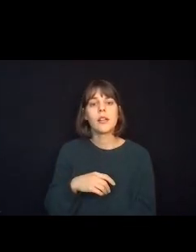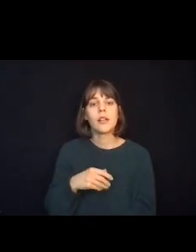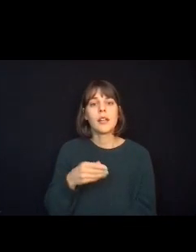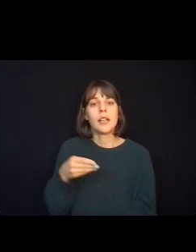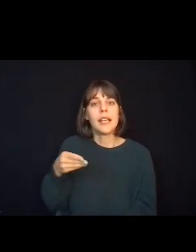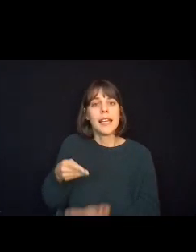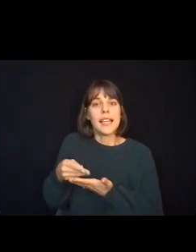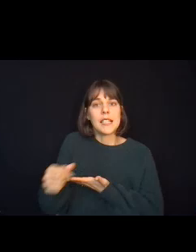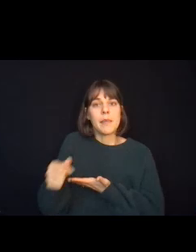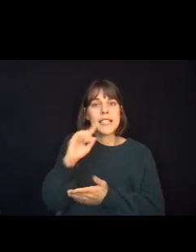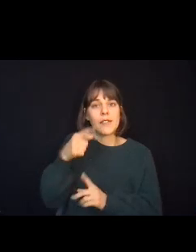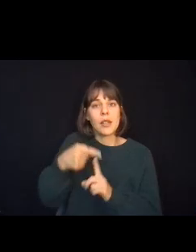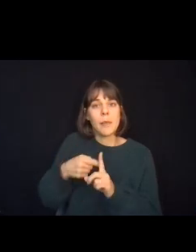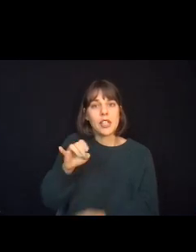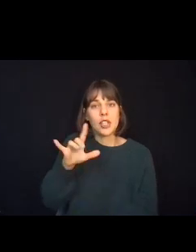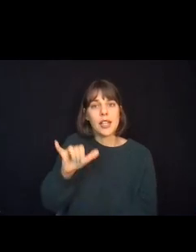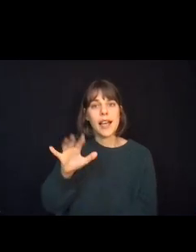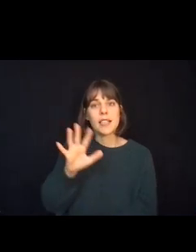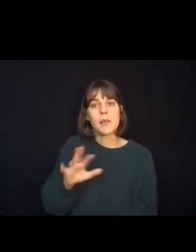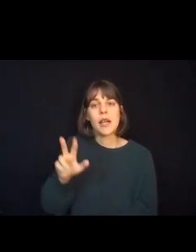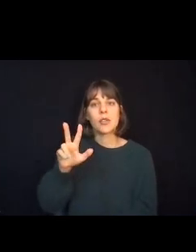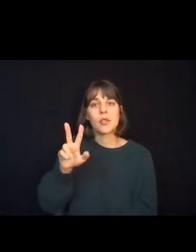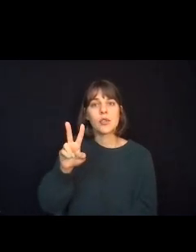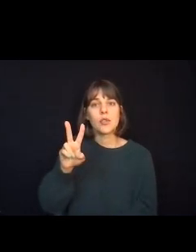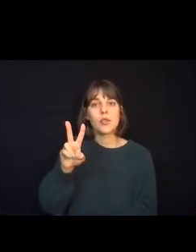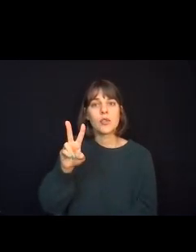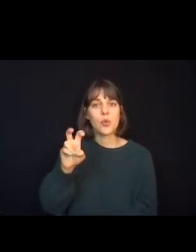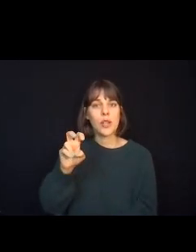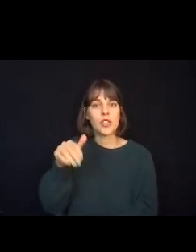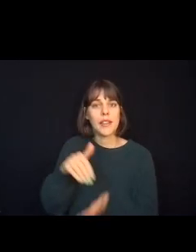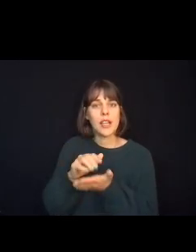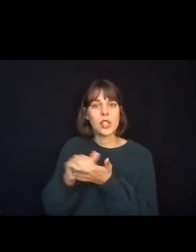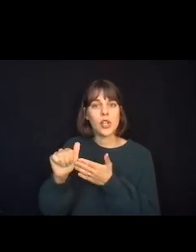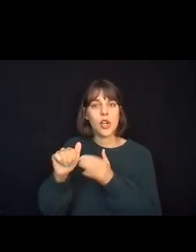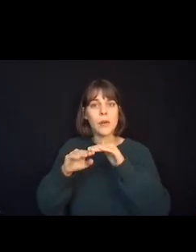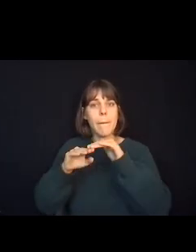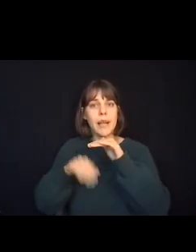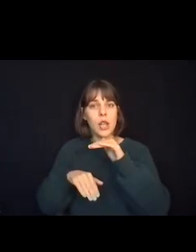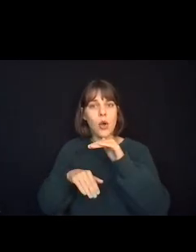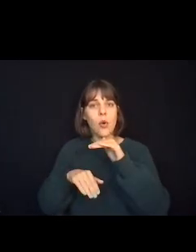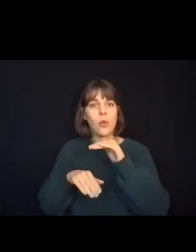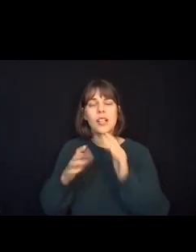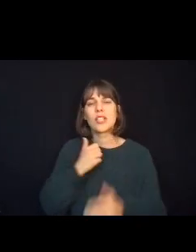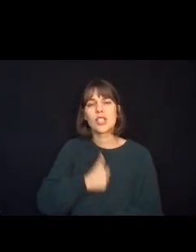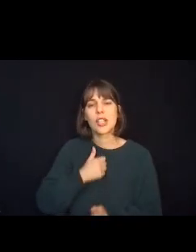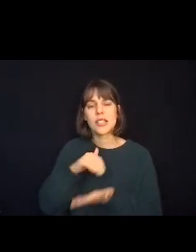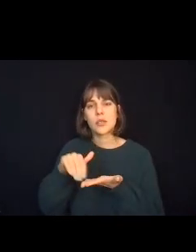Expenses for the month of July are about $200,000 below,